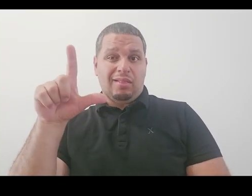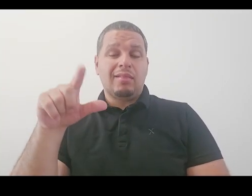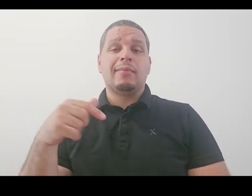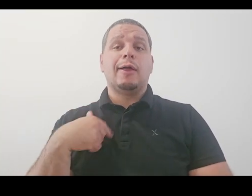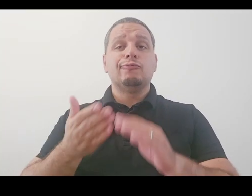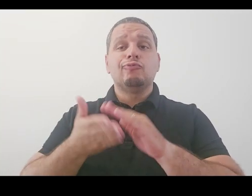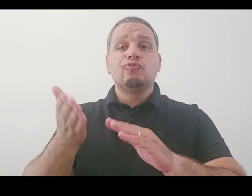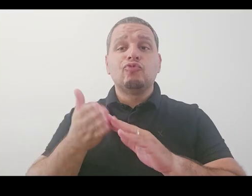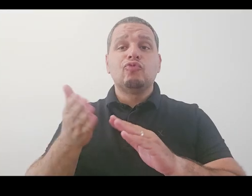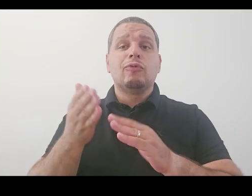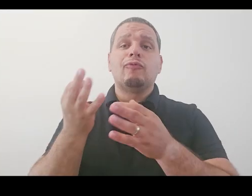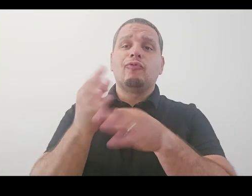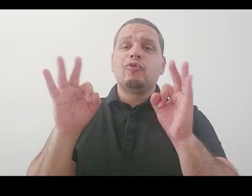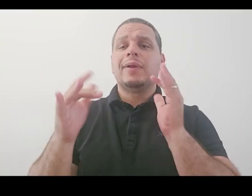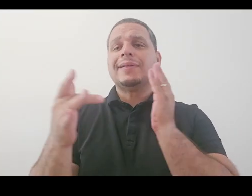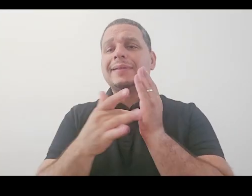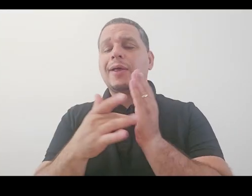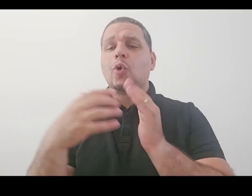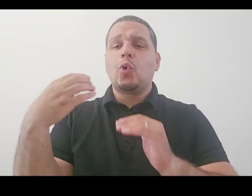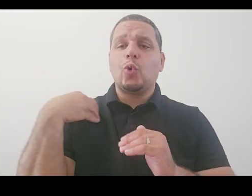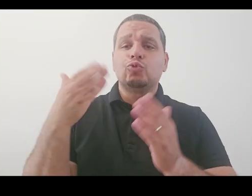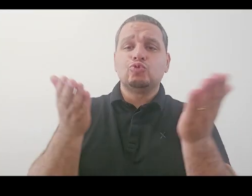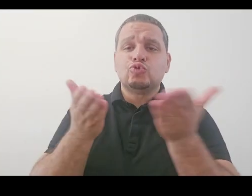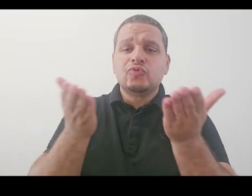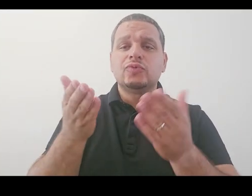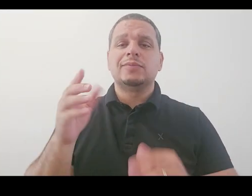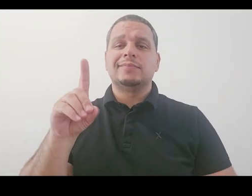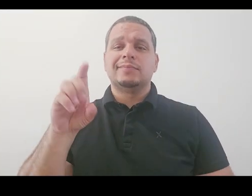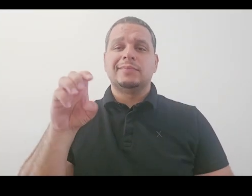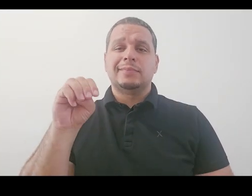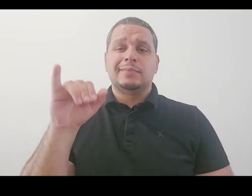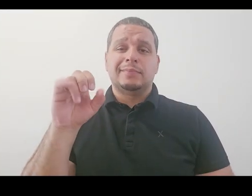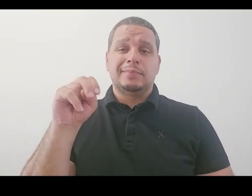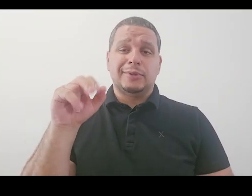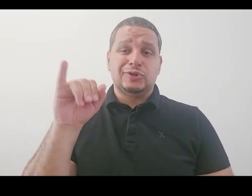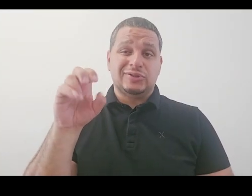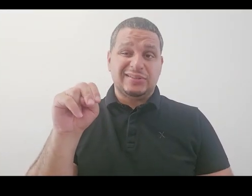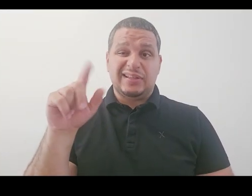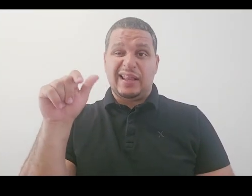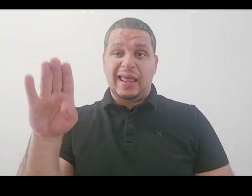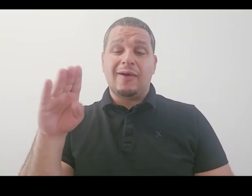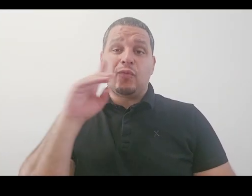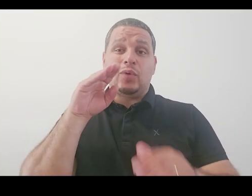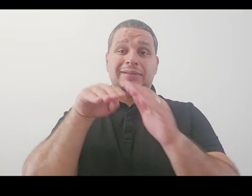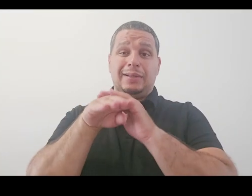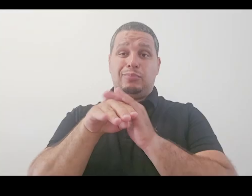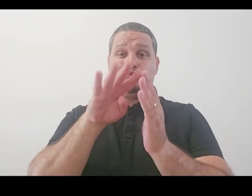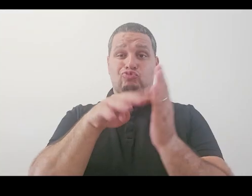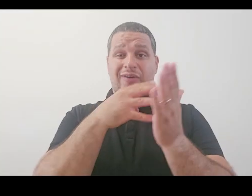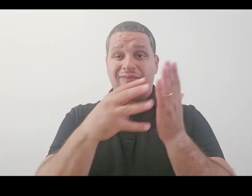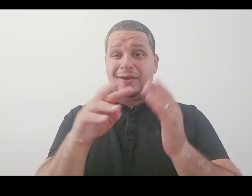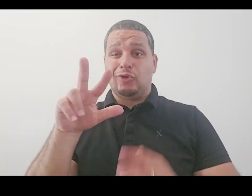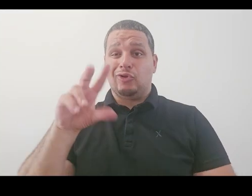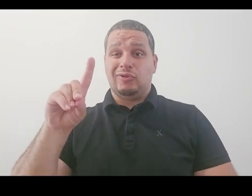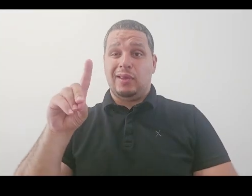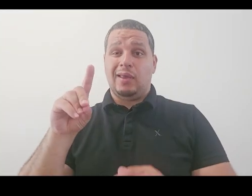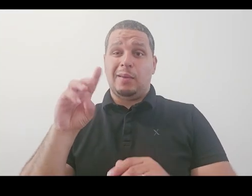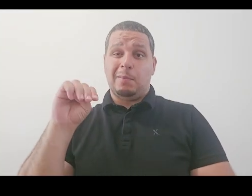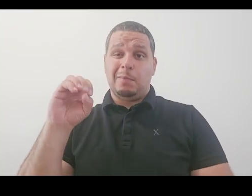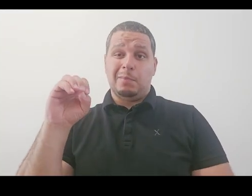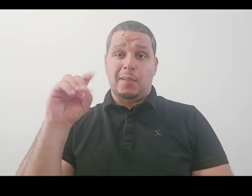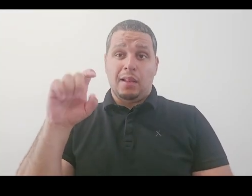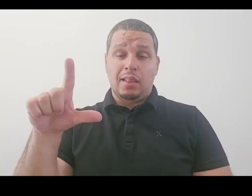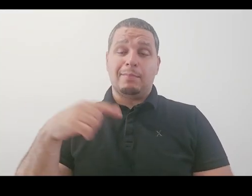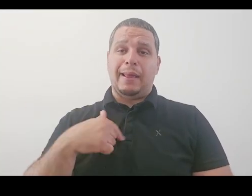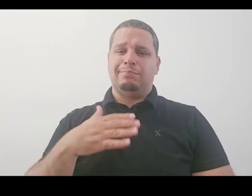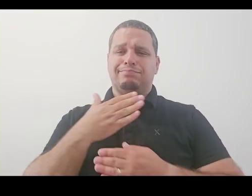I run a free tech coaching service and the Dimensions Lab for the creation of accessible graphics in 3D models. And it